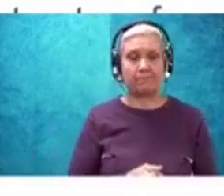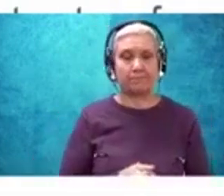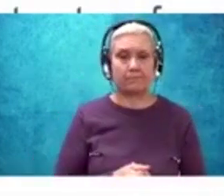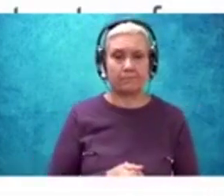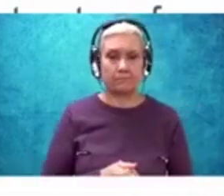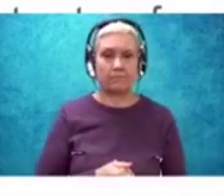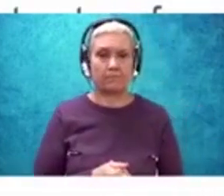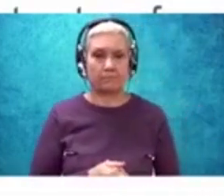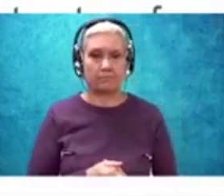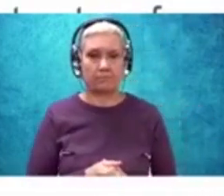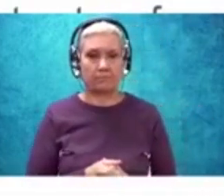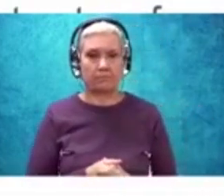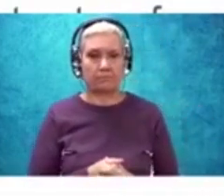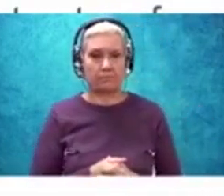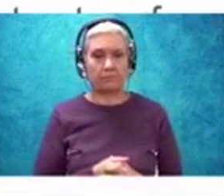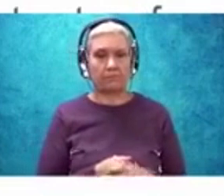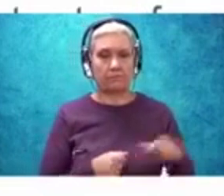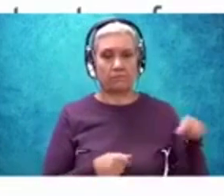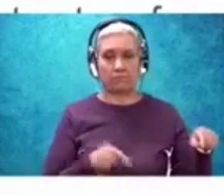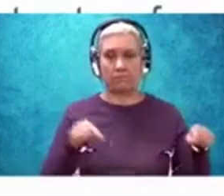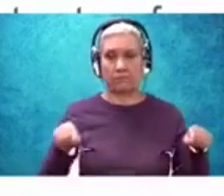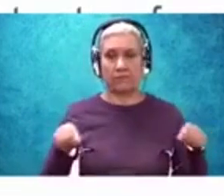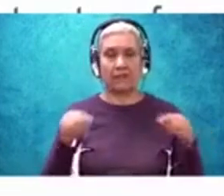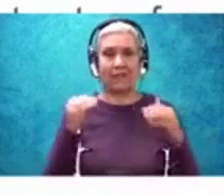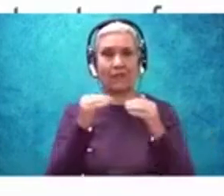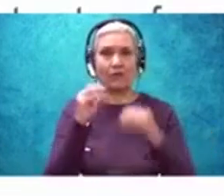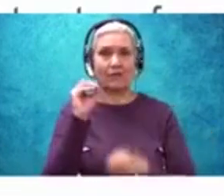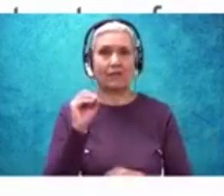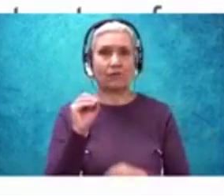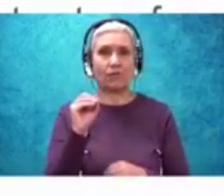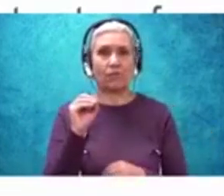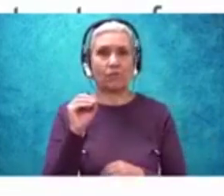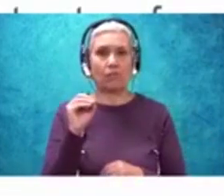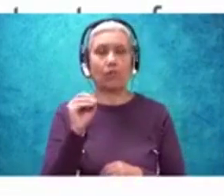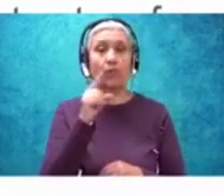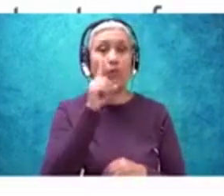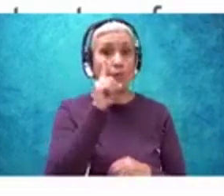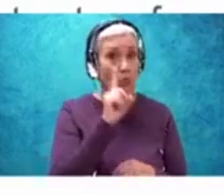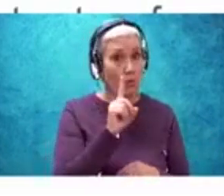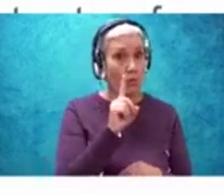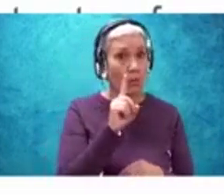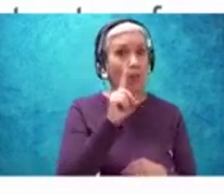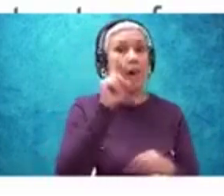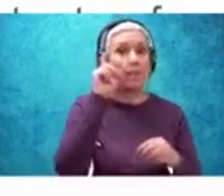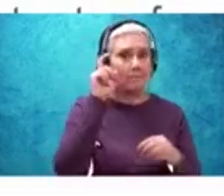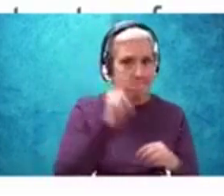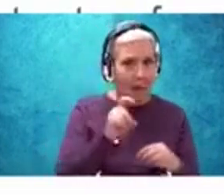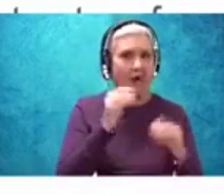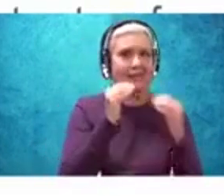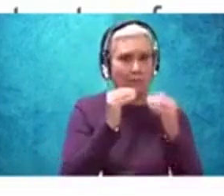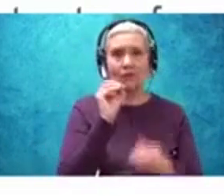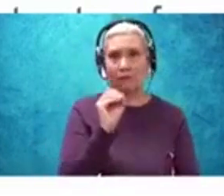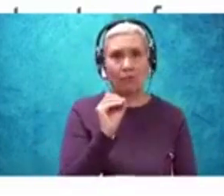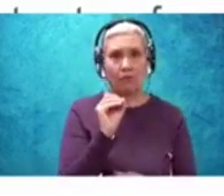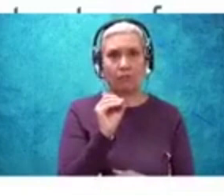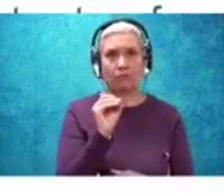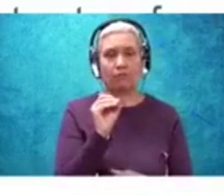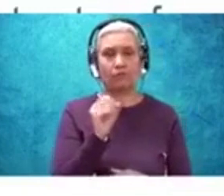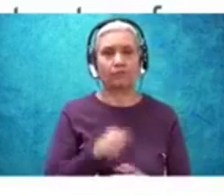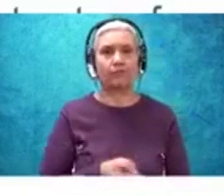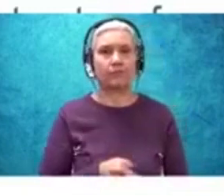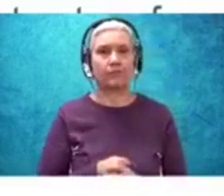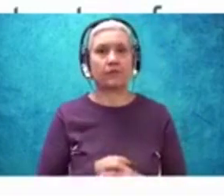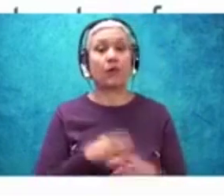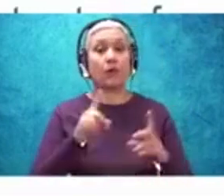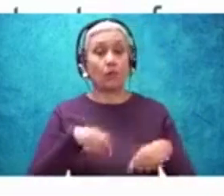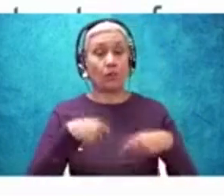a product between two quantities equal to 0, that one of them, at least one, must be equal to 0 itself. And that when